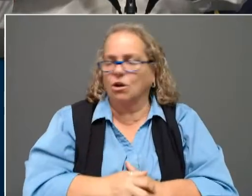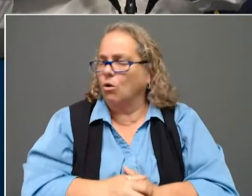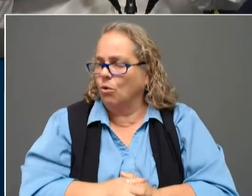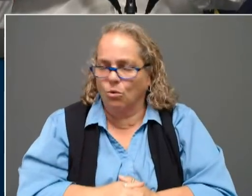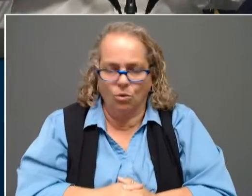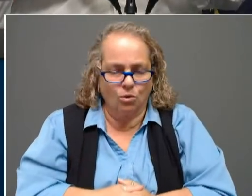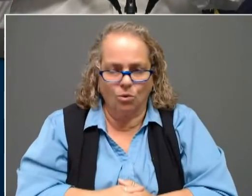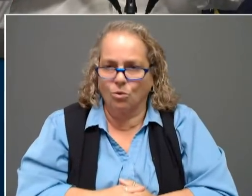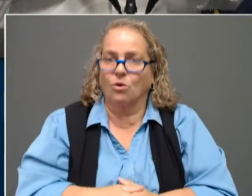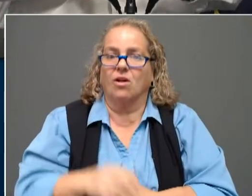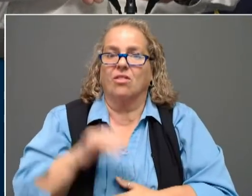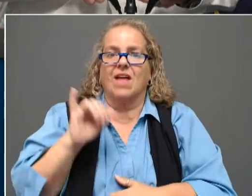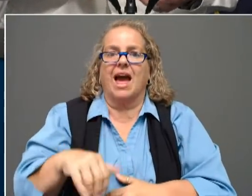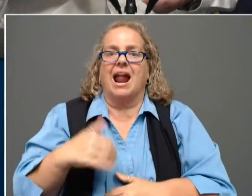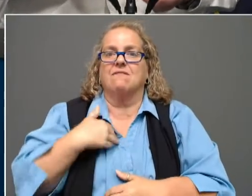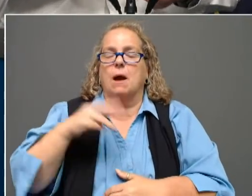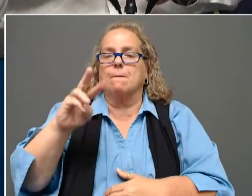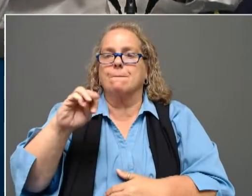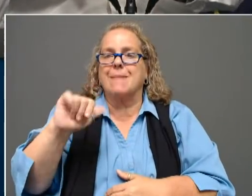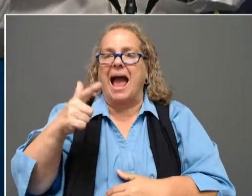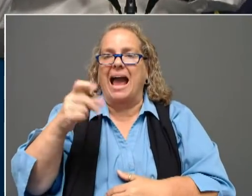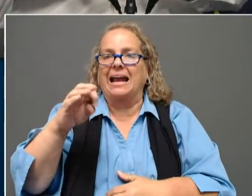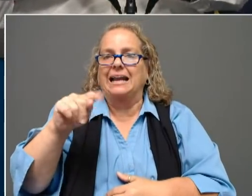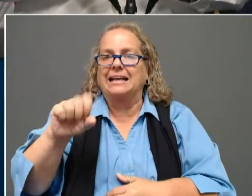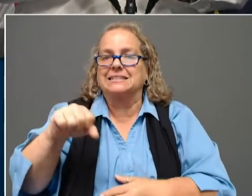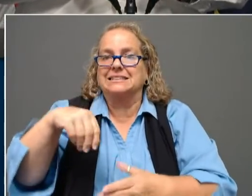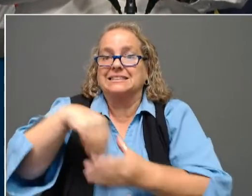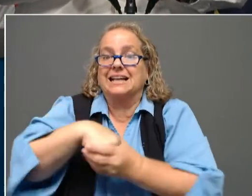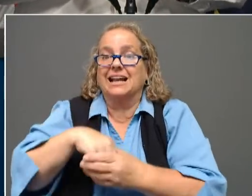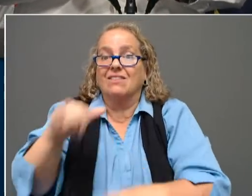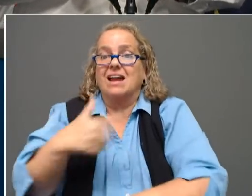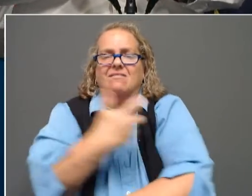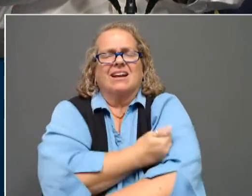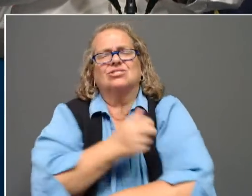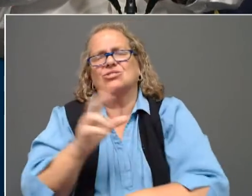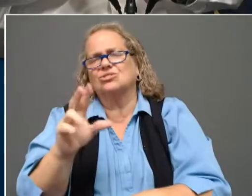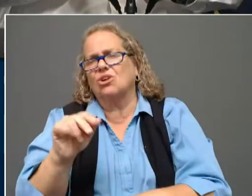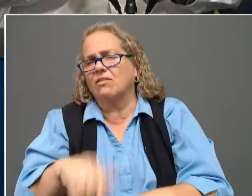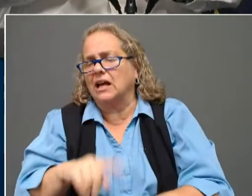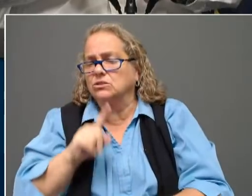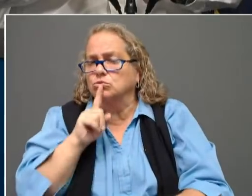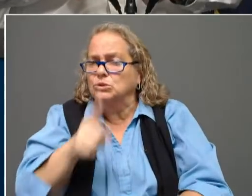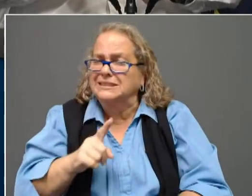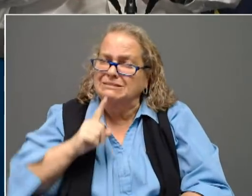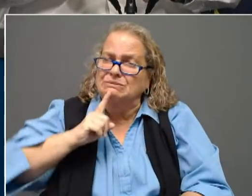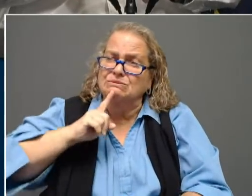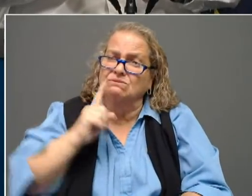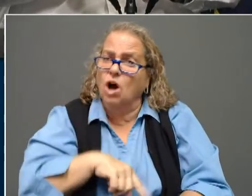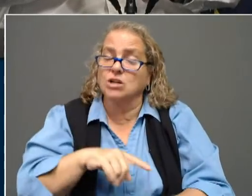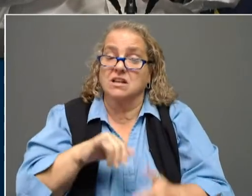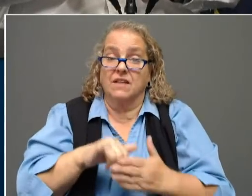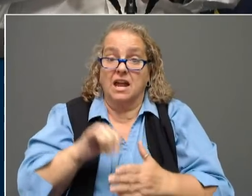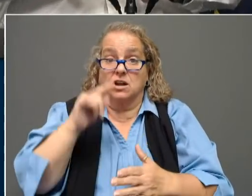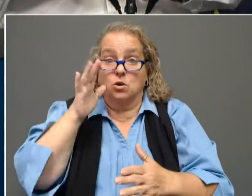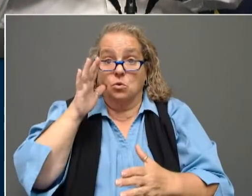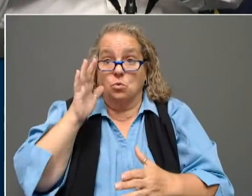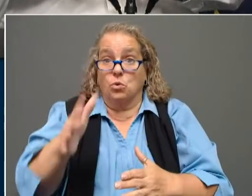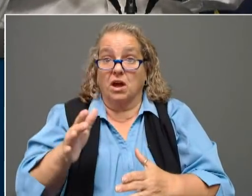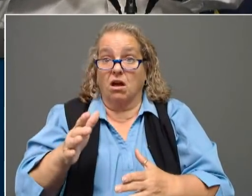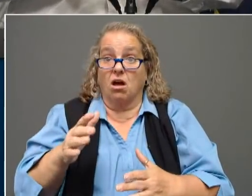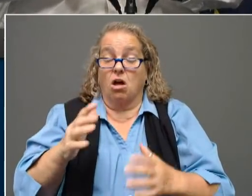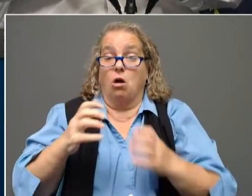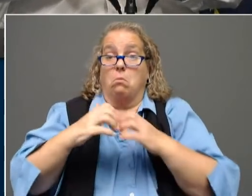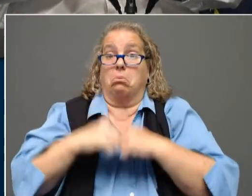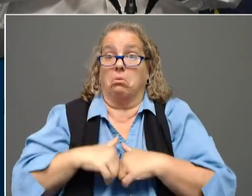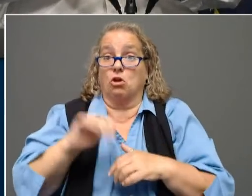There are no magnets in these vaccines. That they do anything other than amplify your immune system to protect you from vaccines,